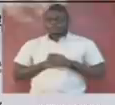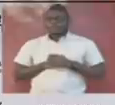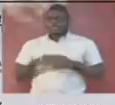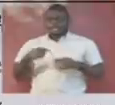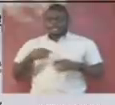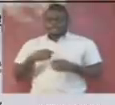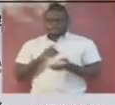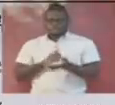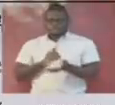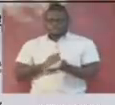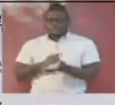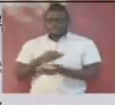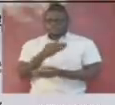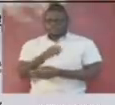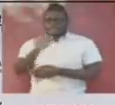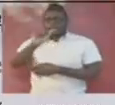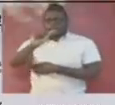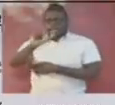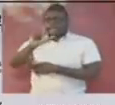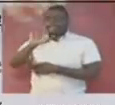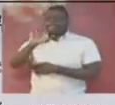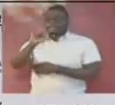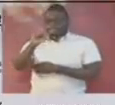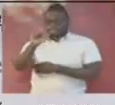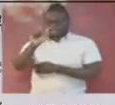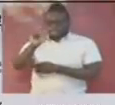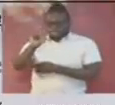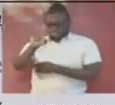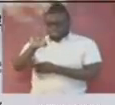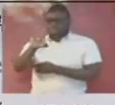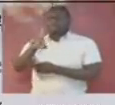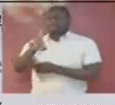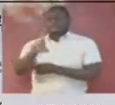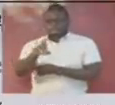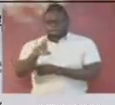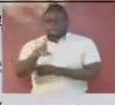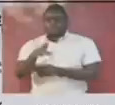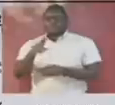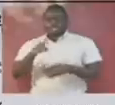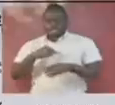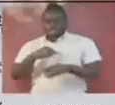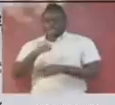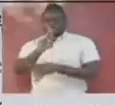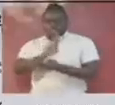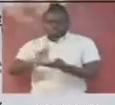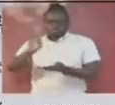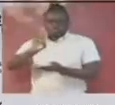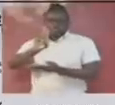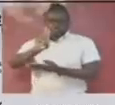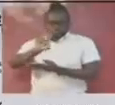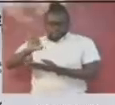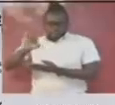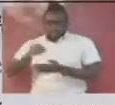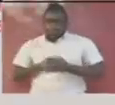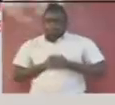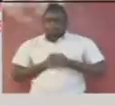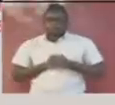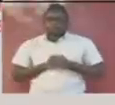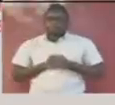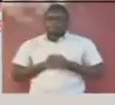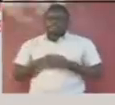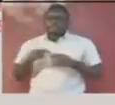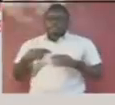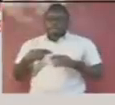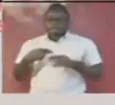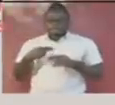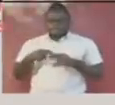Medical Sciences at the University of the West Indies St. Augustine campus. I'm Candice Alcantara, Manager Corporate